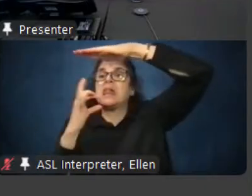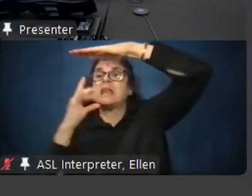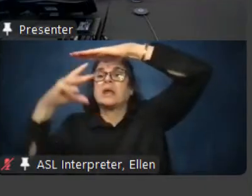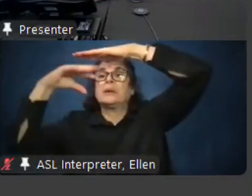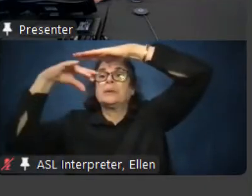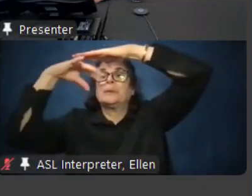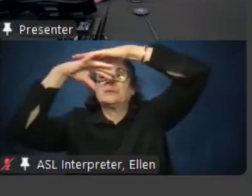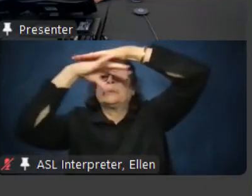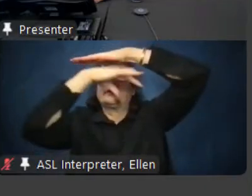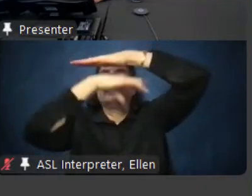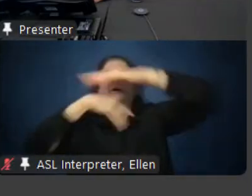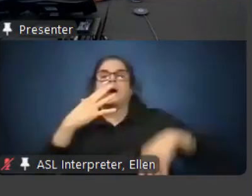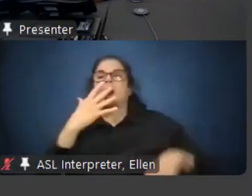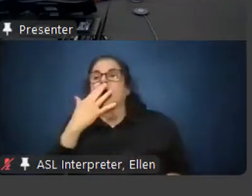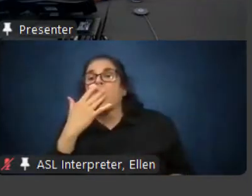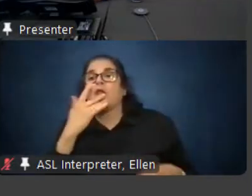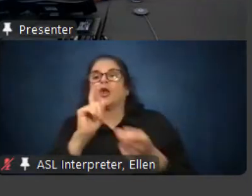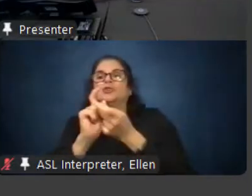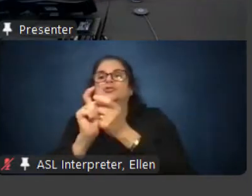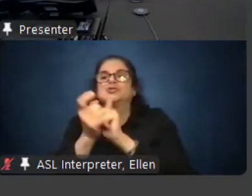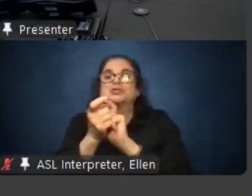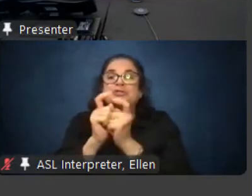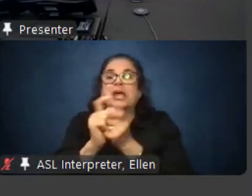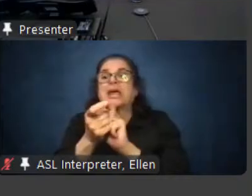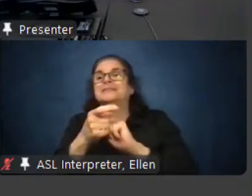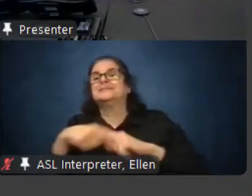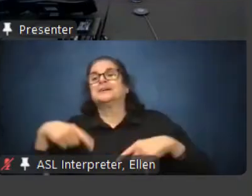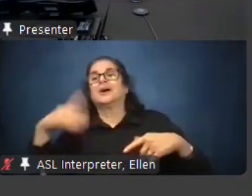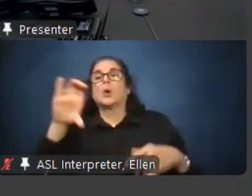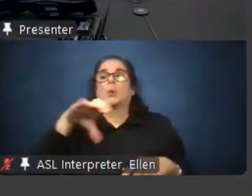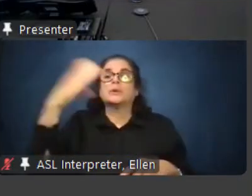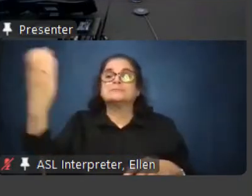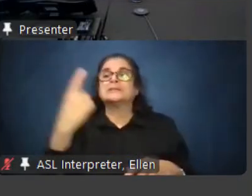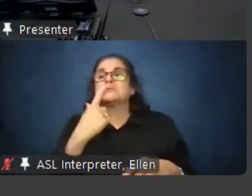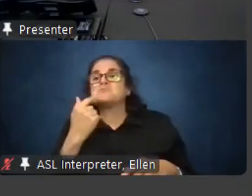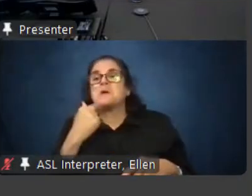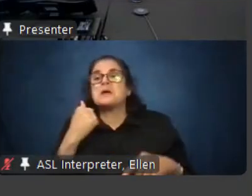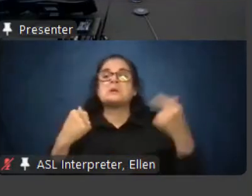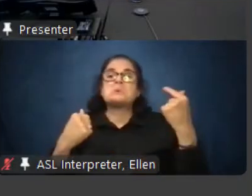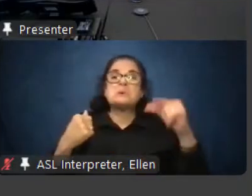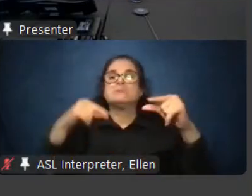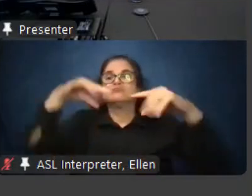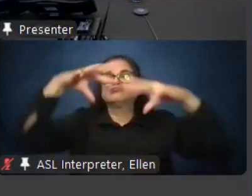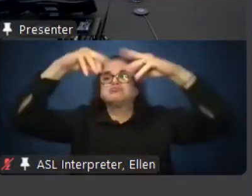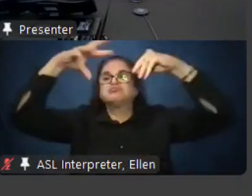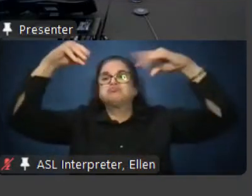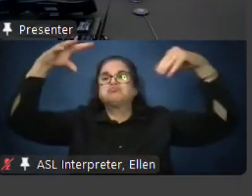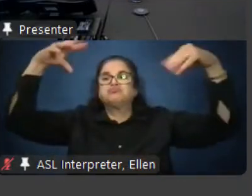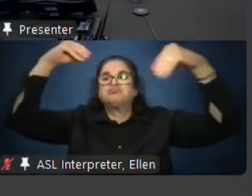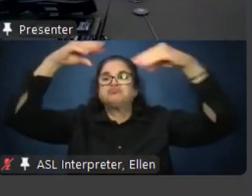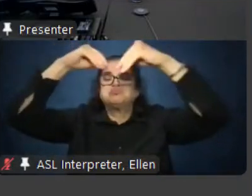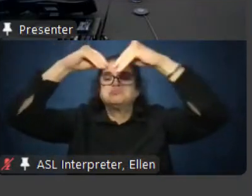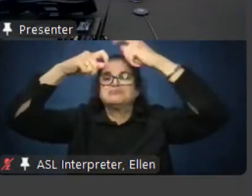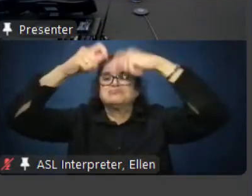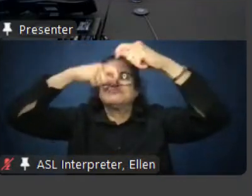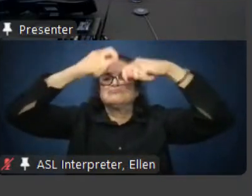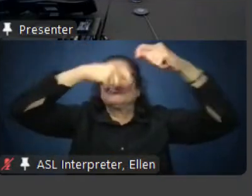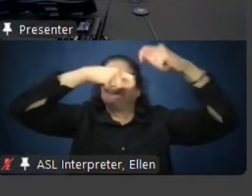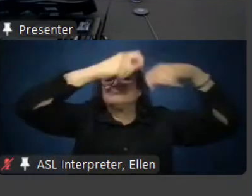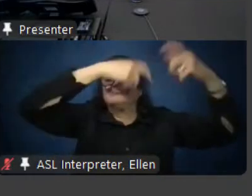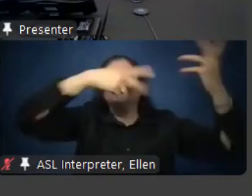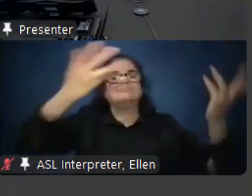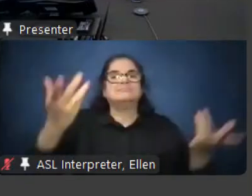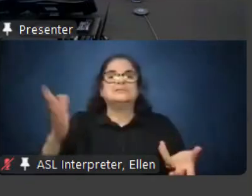Christmas and things like that. Argyle also has a very, for those that may know the area, used to have an Asian on Argyle sign